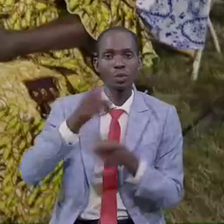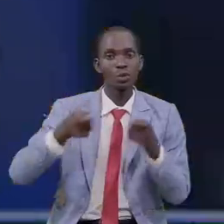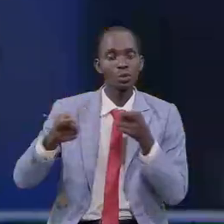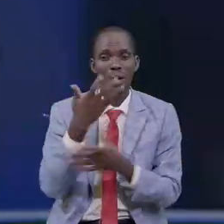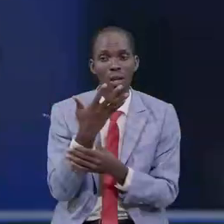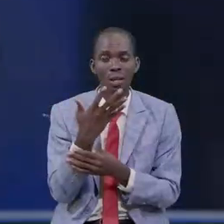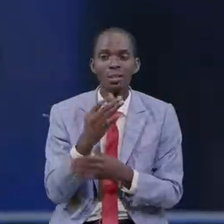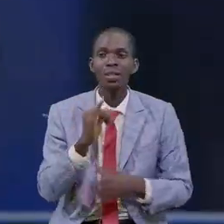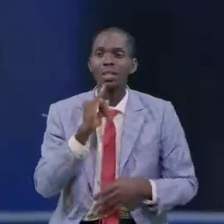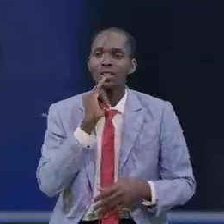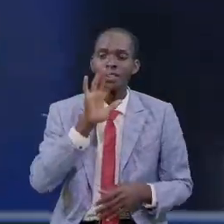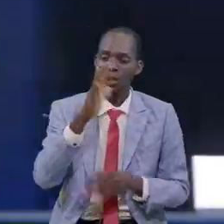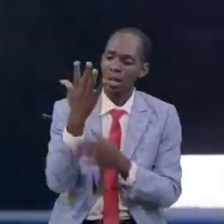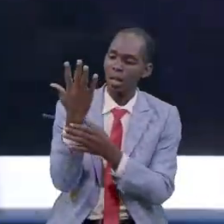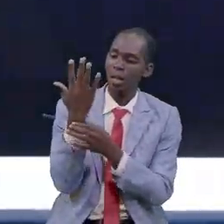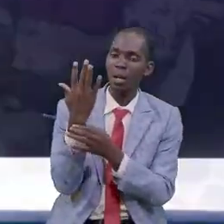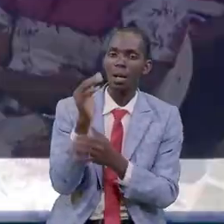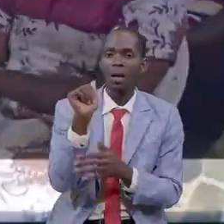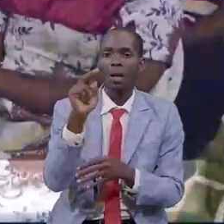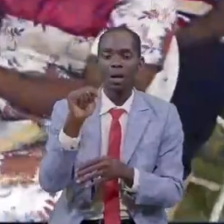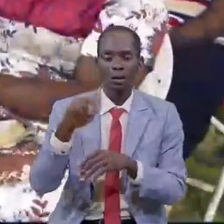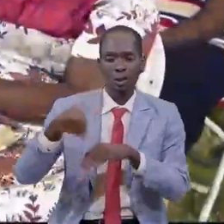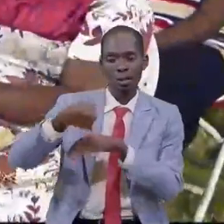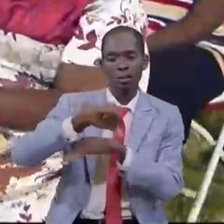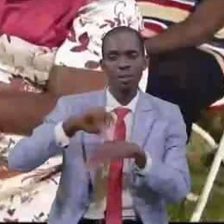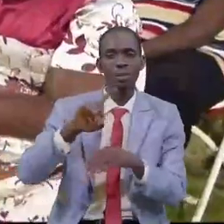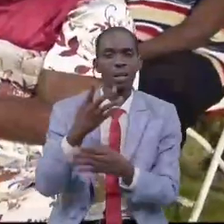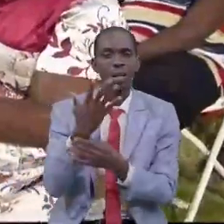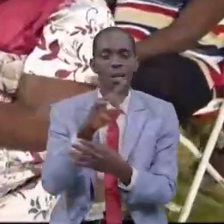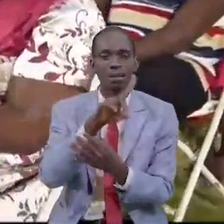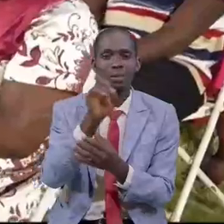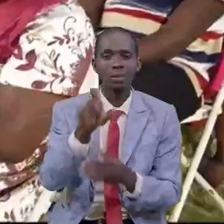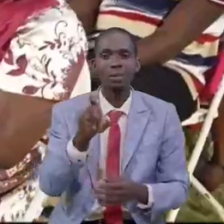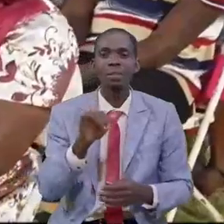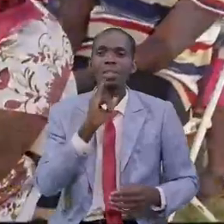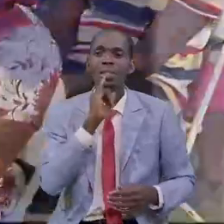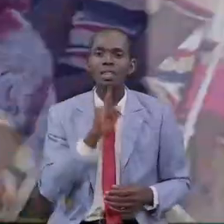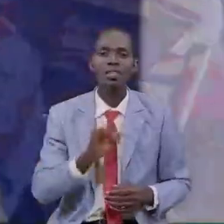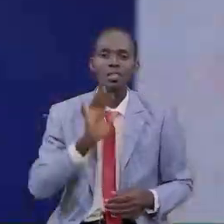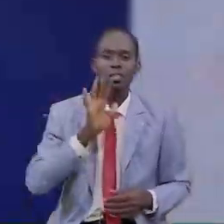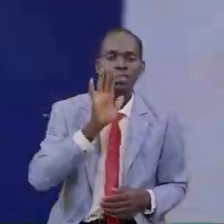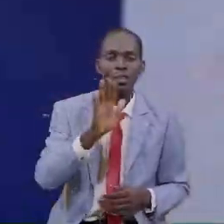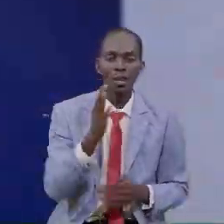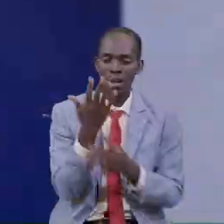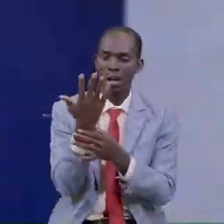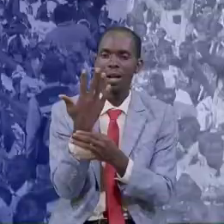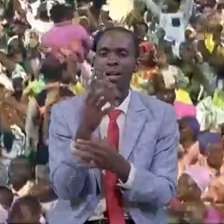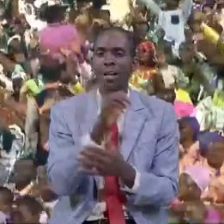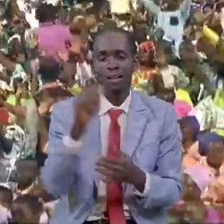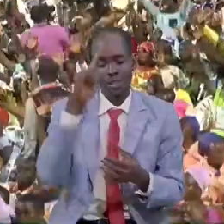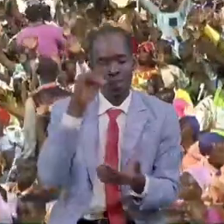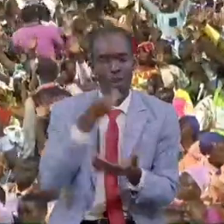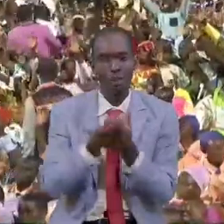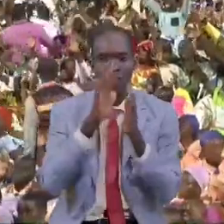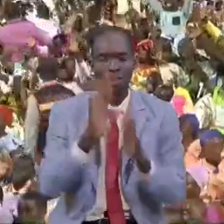hand an anointed hand? Est-elle ointe? Is your hand a believer's hand? Est-elle la main